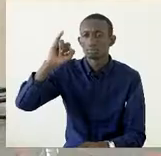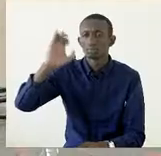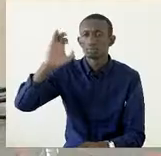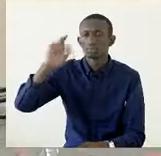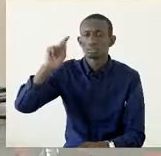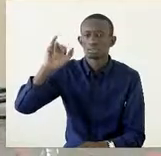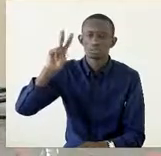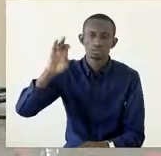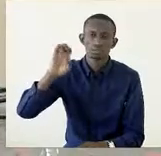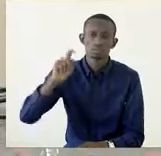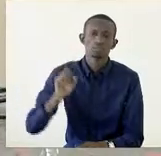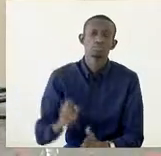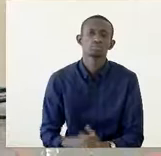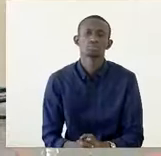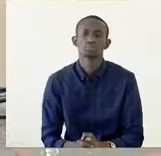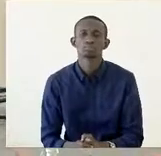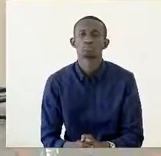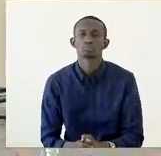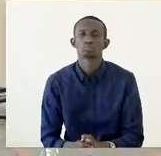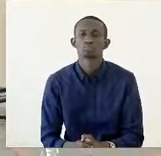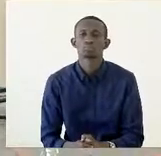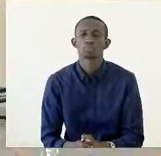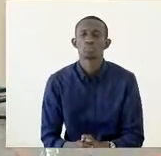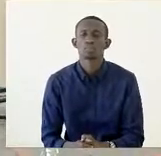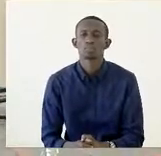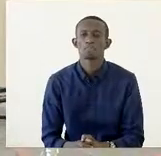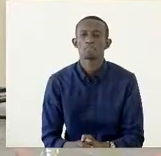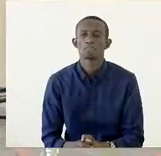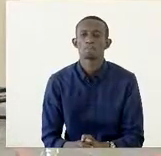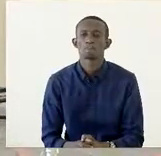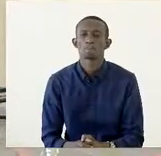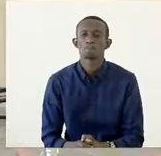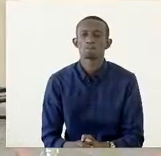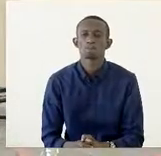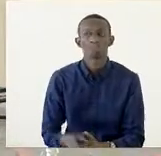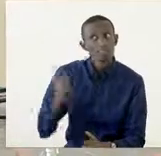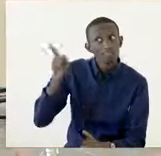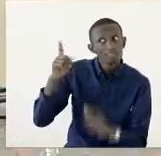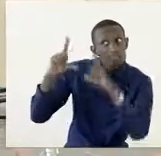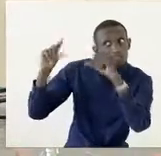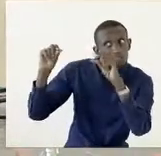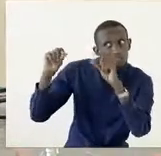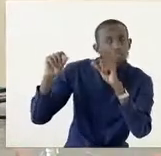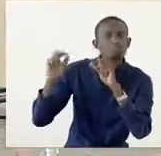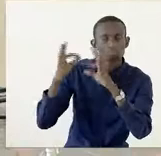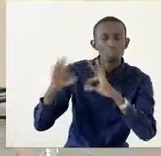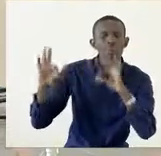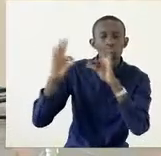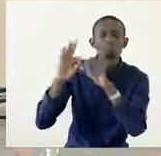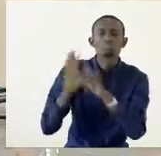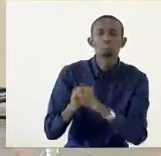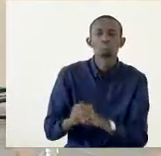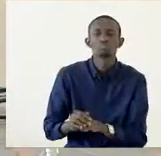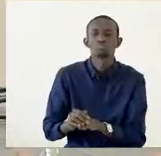them deactivators. This is something very important.